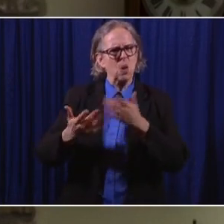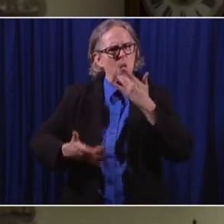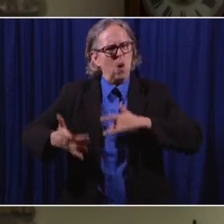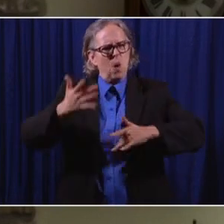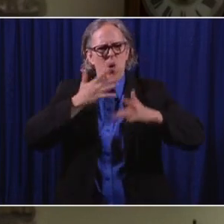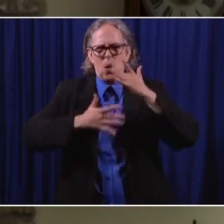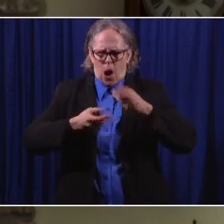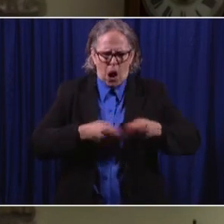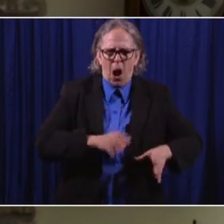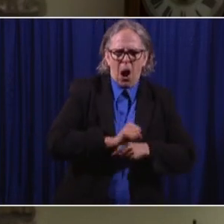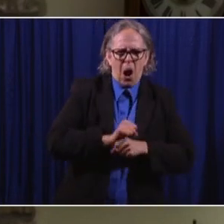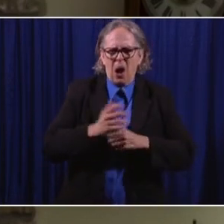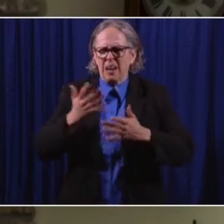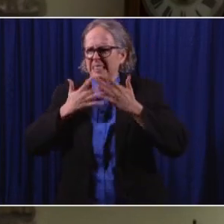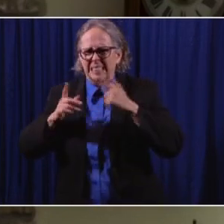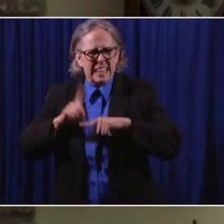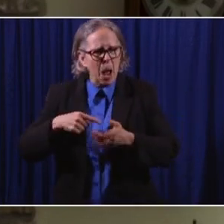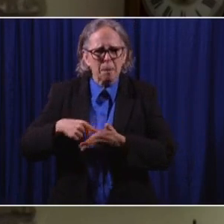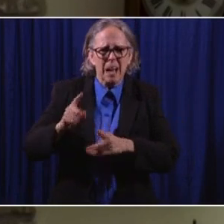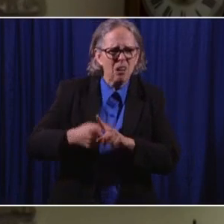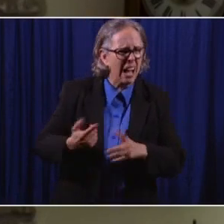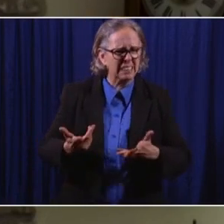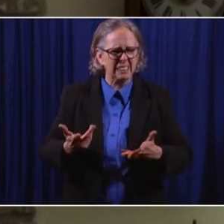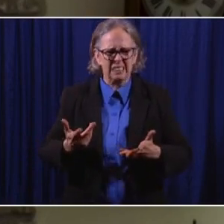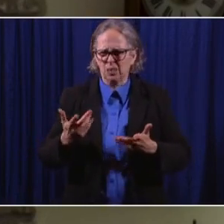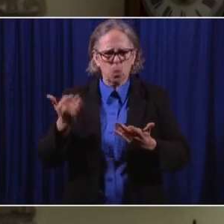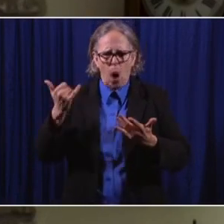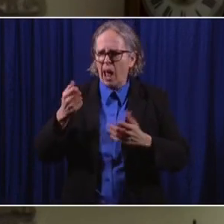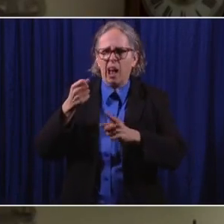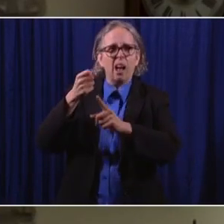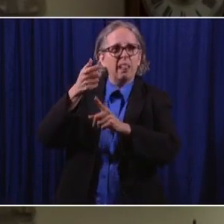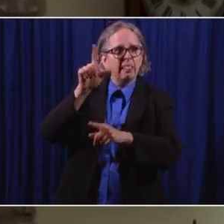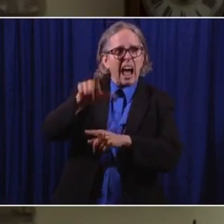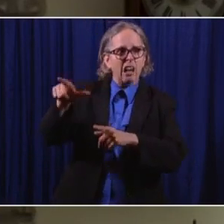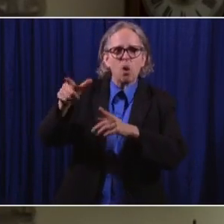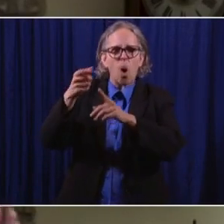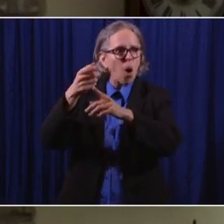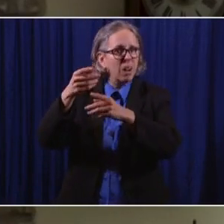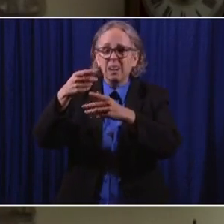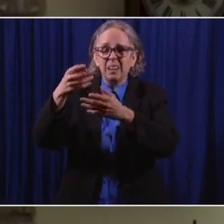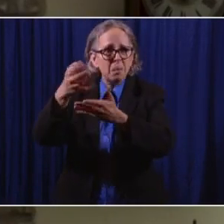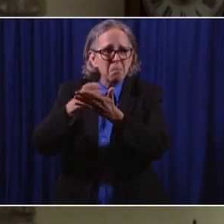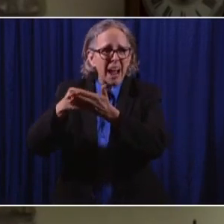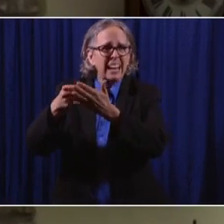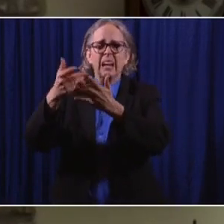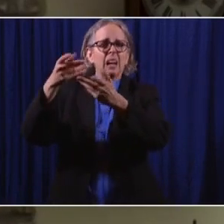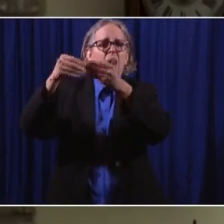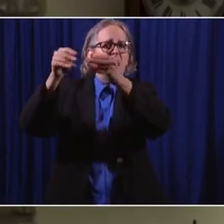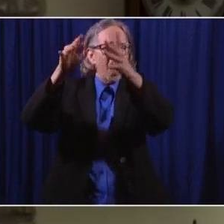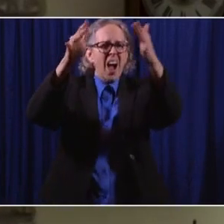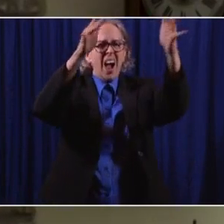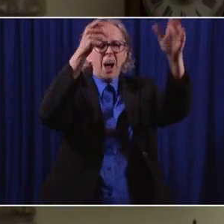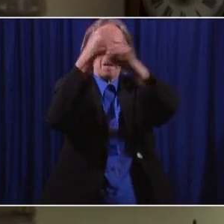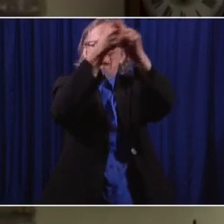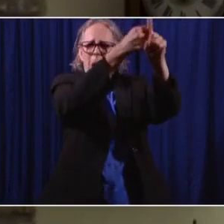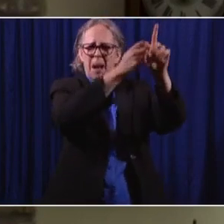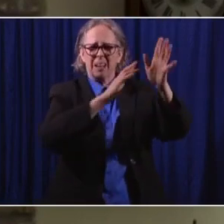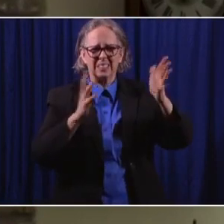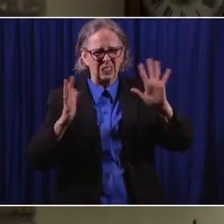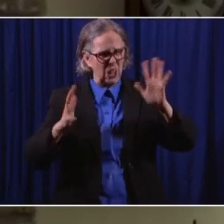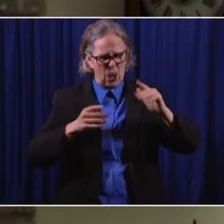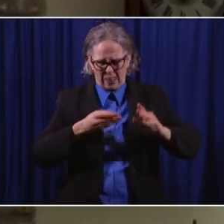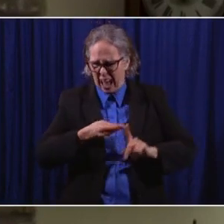rent, but also, someone who might own the property and who is paying a mortgage themselves. So, has a